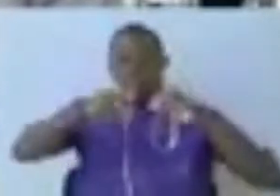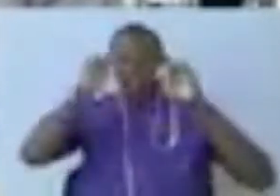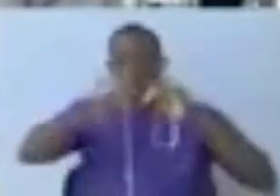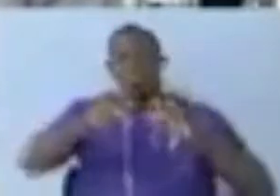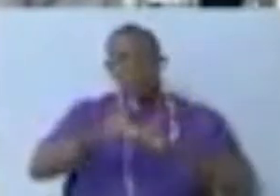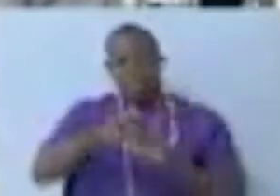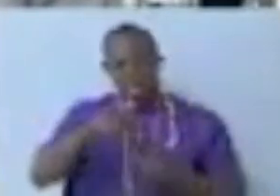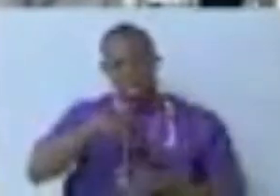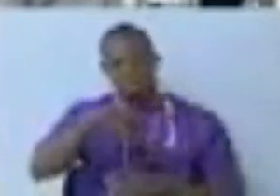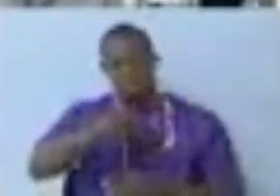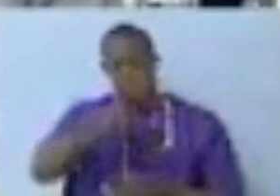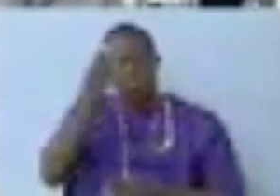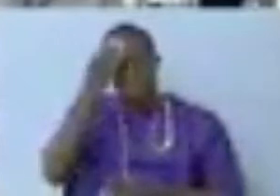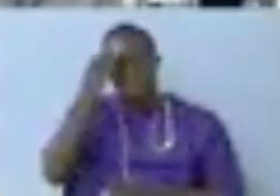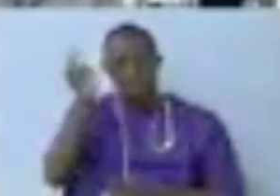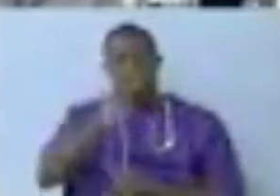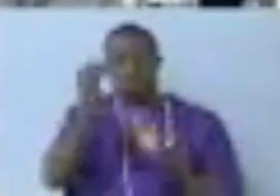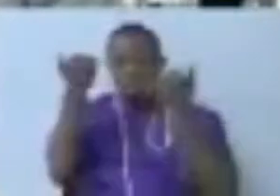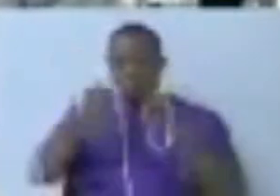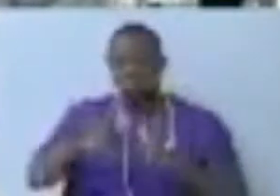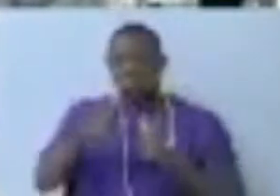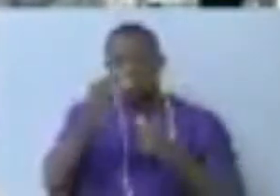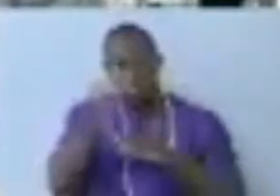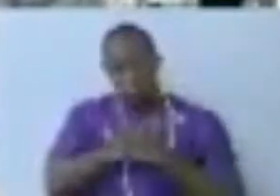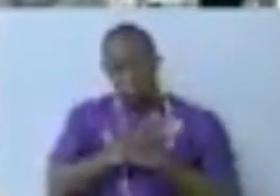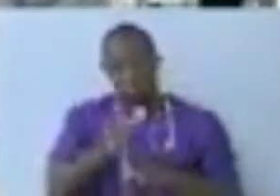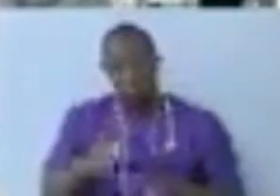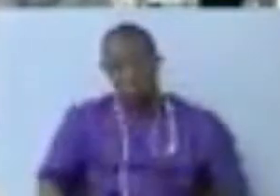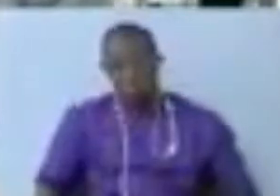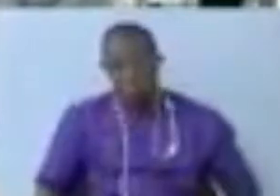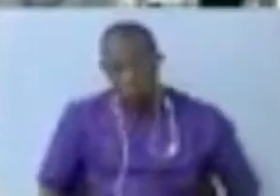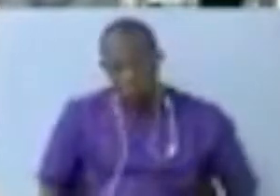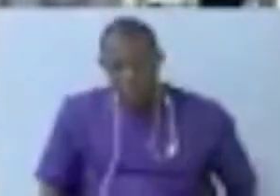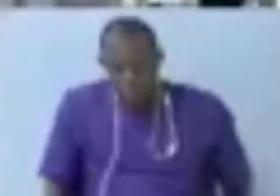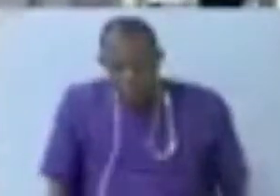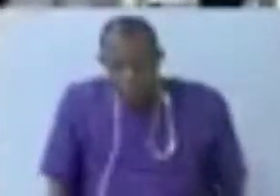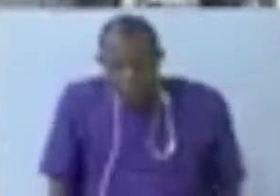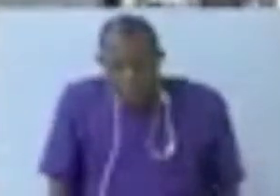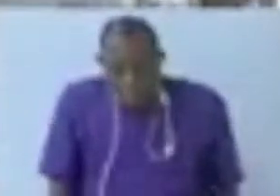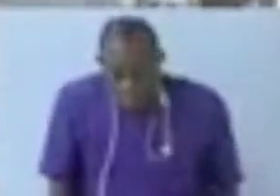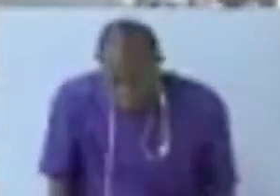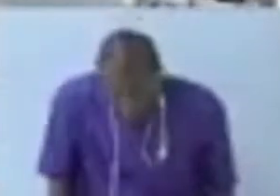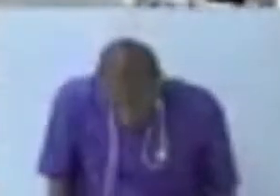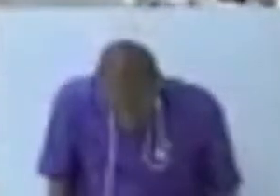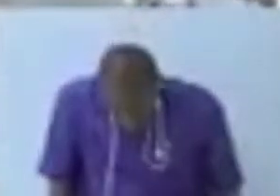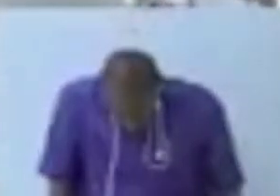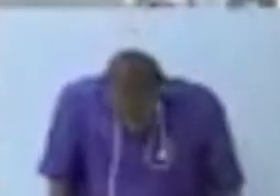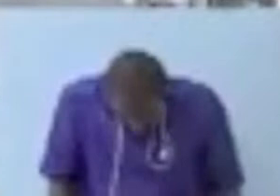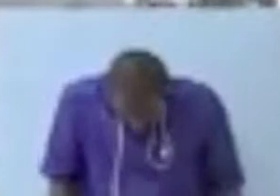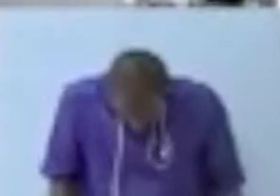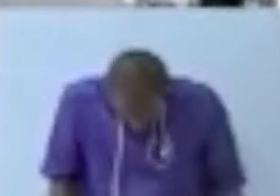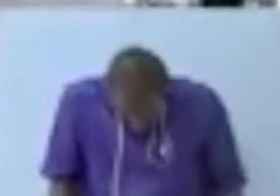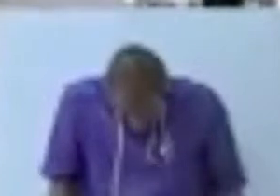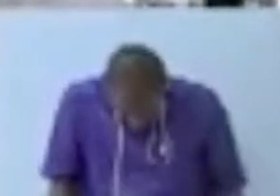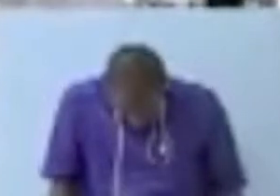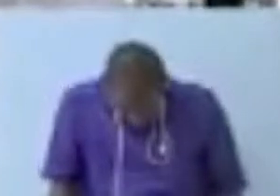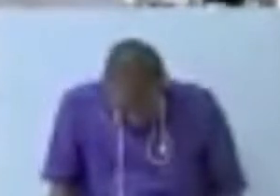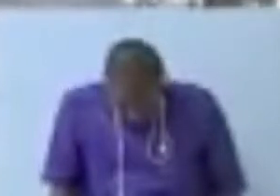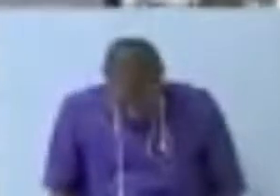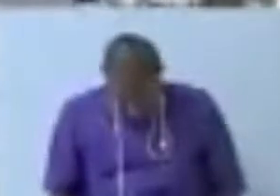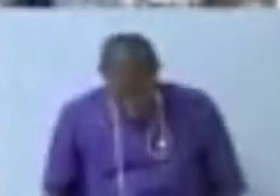need to know what is going on. Deputy, if you don't mind, as we spoke, you can continue to preside over the